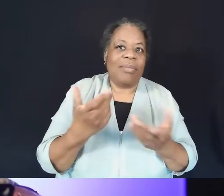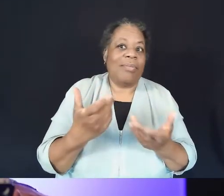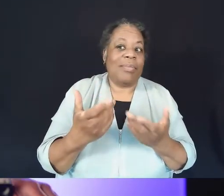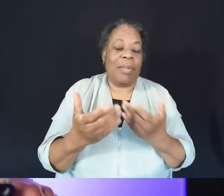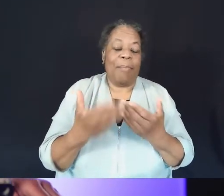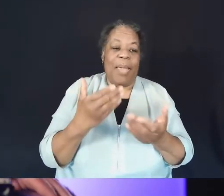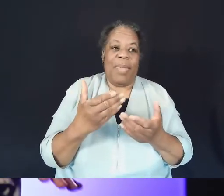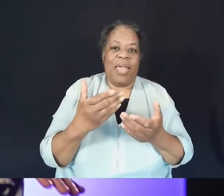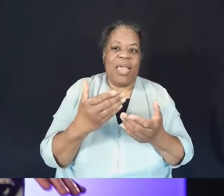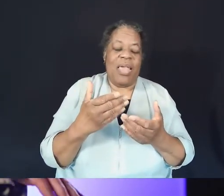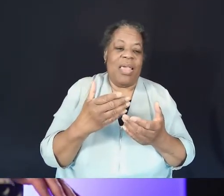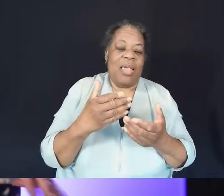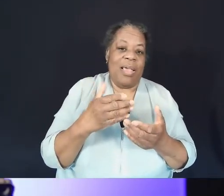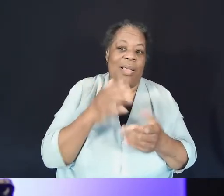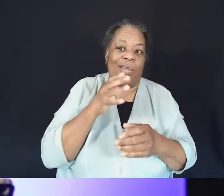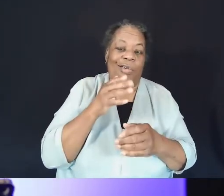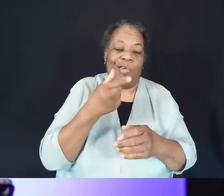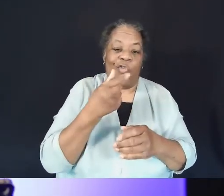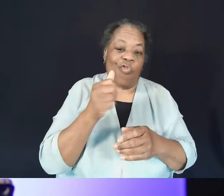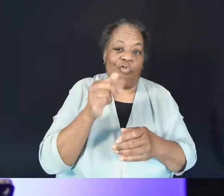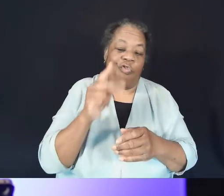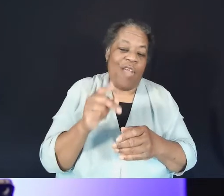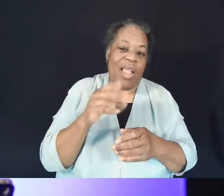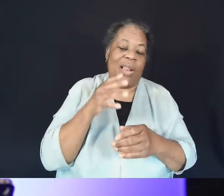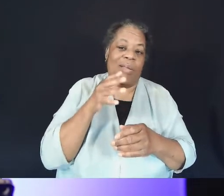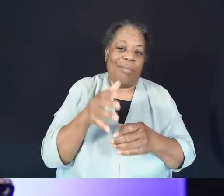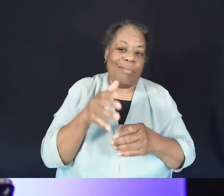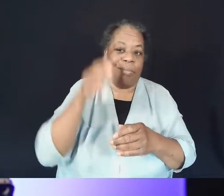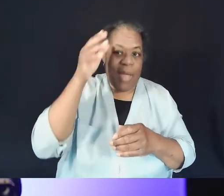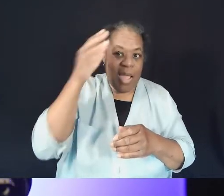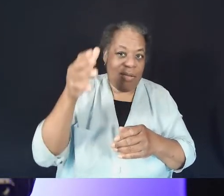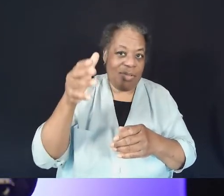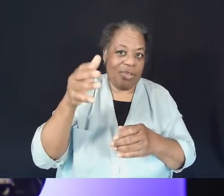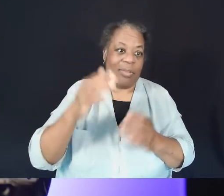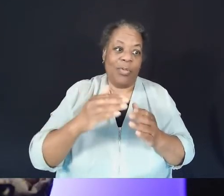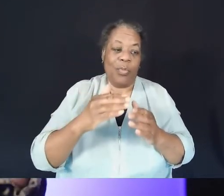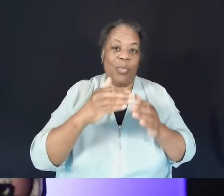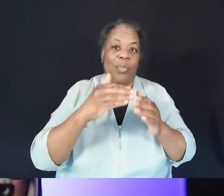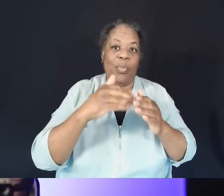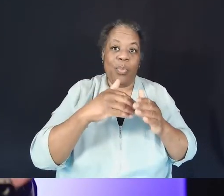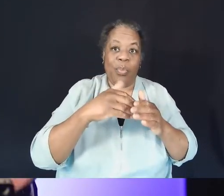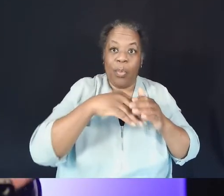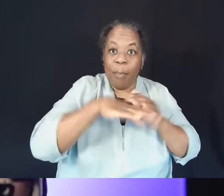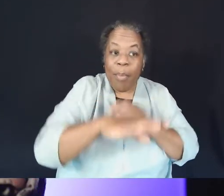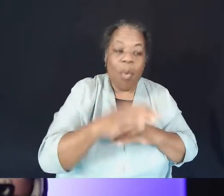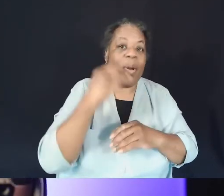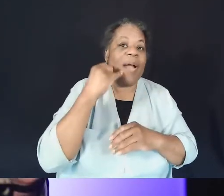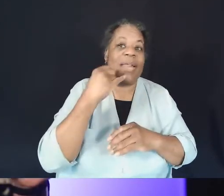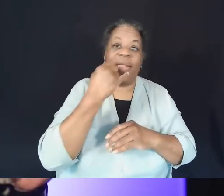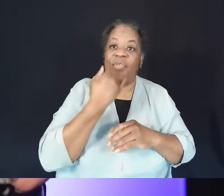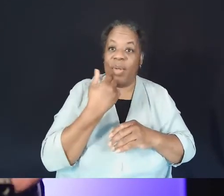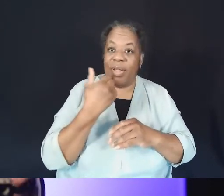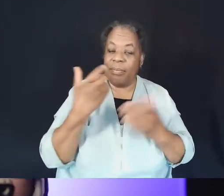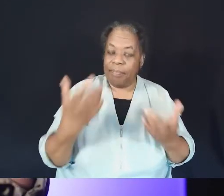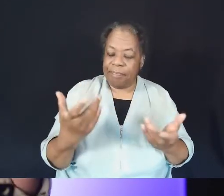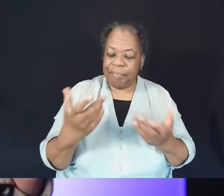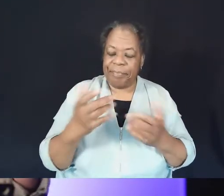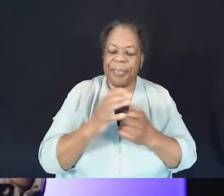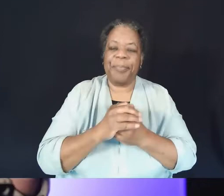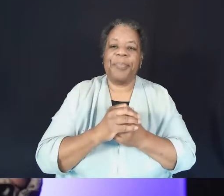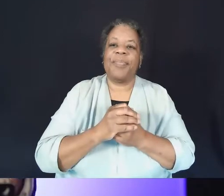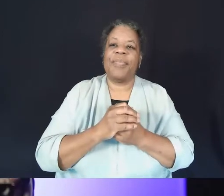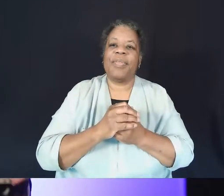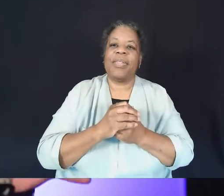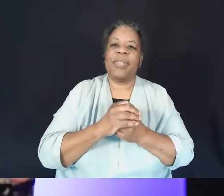children when they were forced into captivity and exile. Now, there are many factors to appreciate in this story, and among them are all